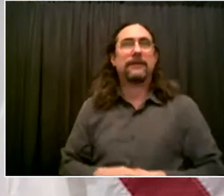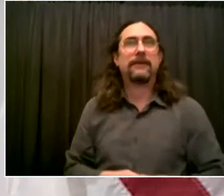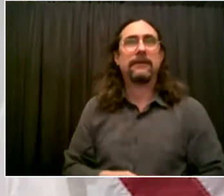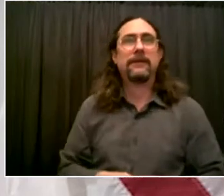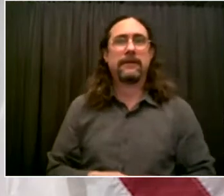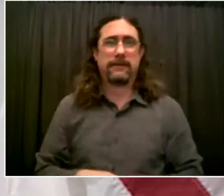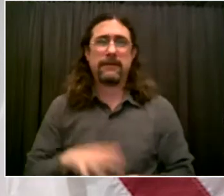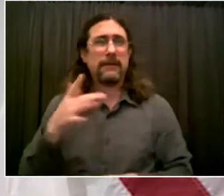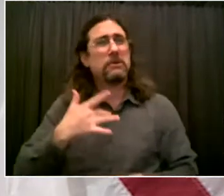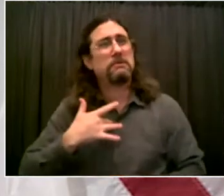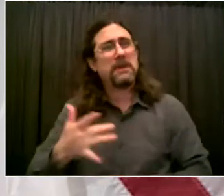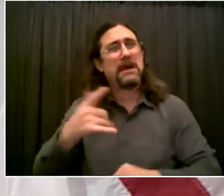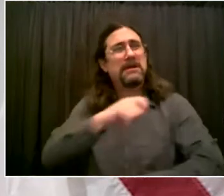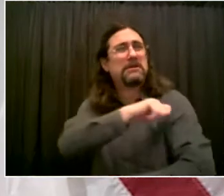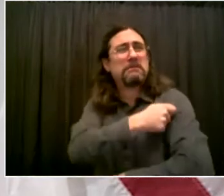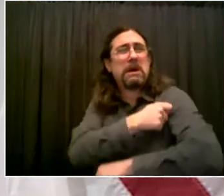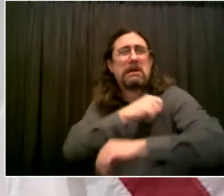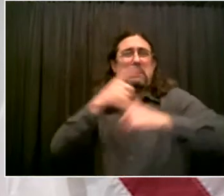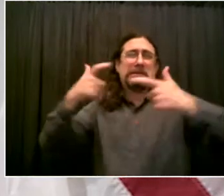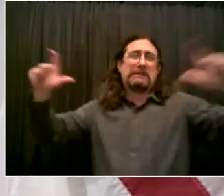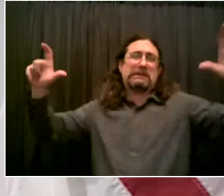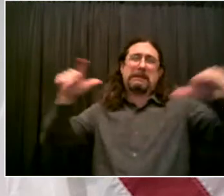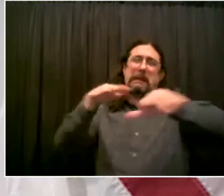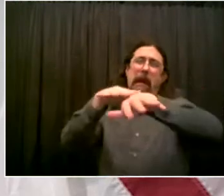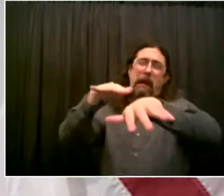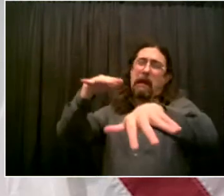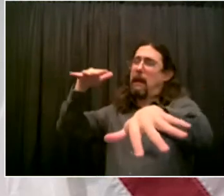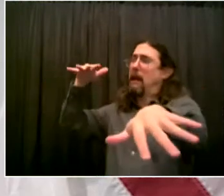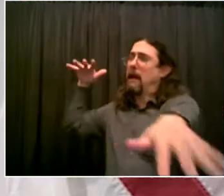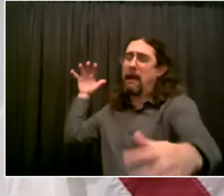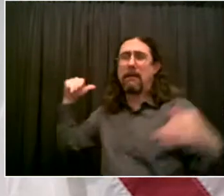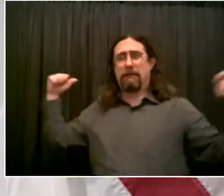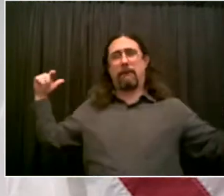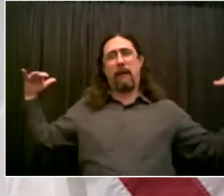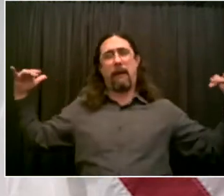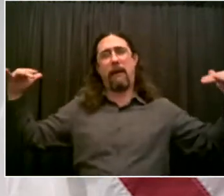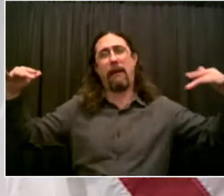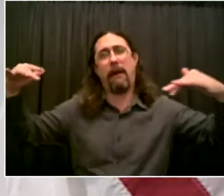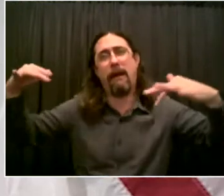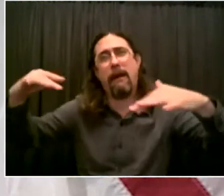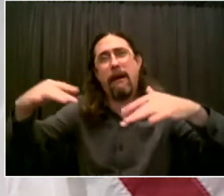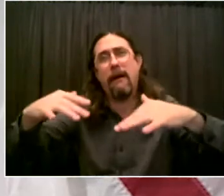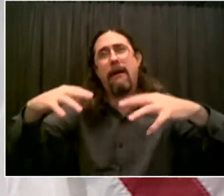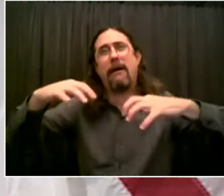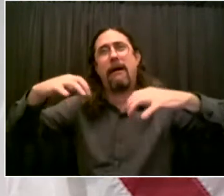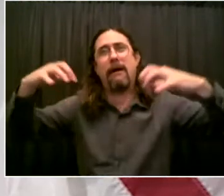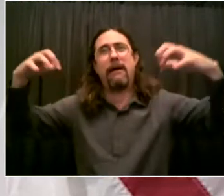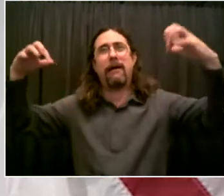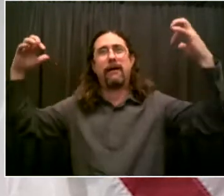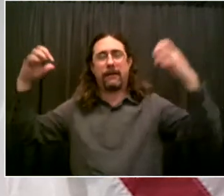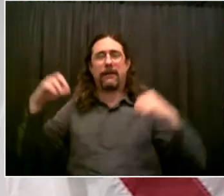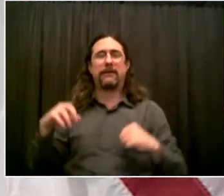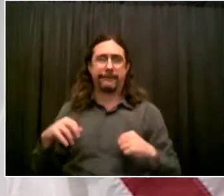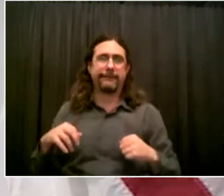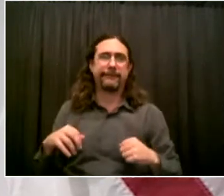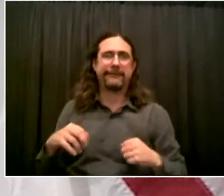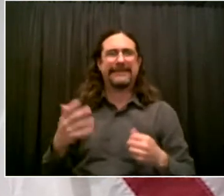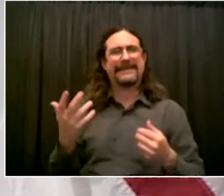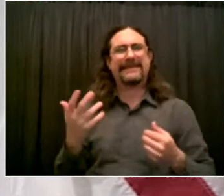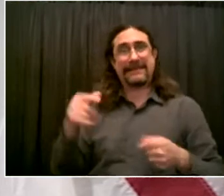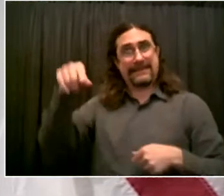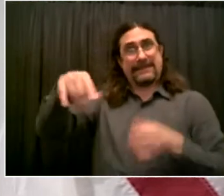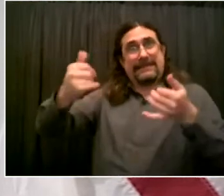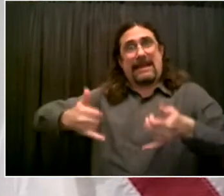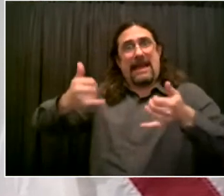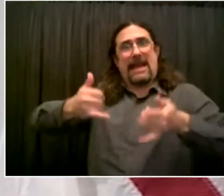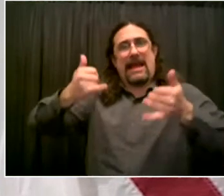them back next year. But what I've said is, first of all, we're going to do all our decisions based on the data